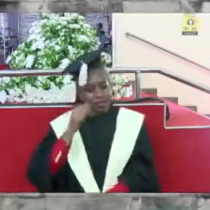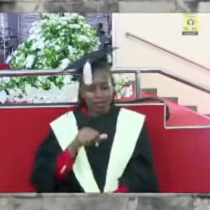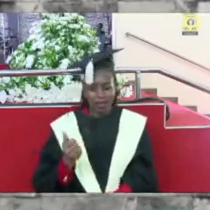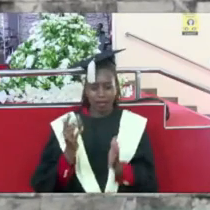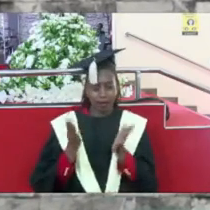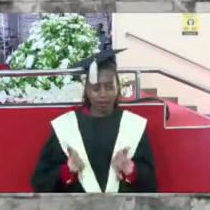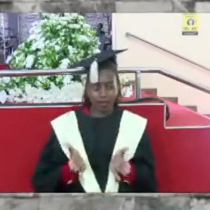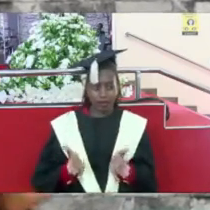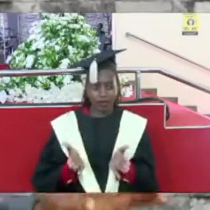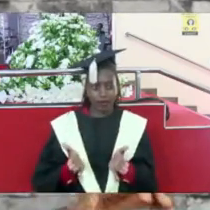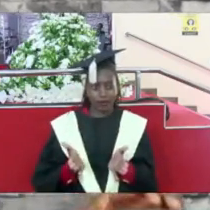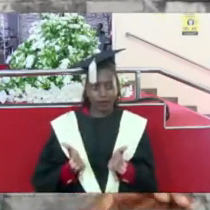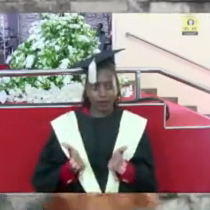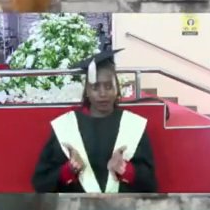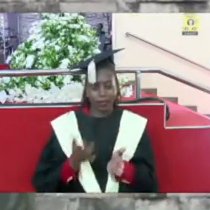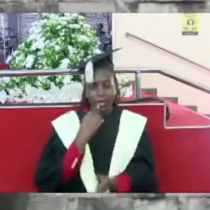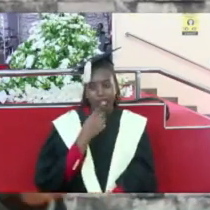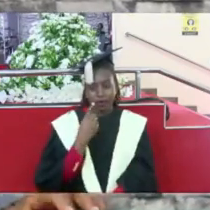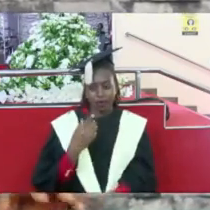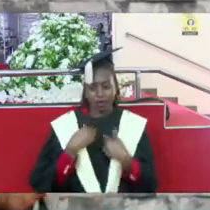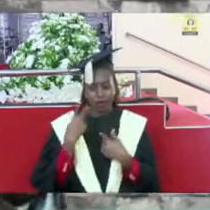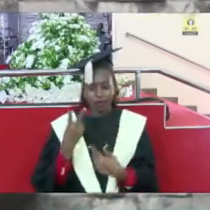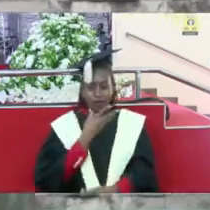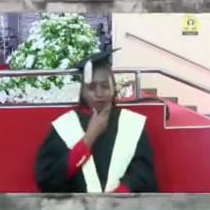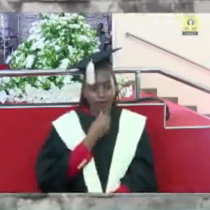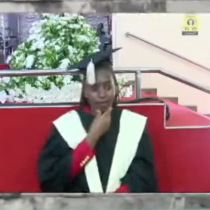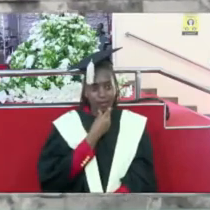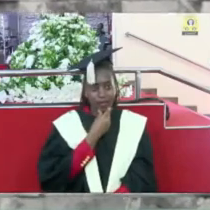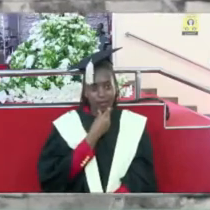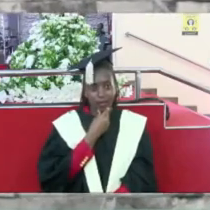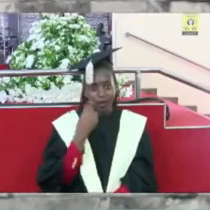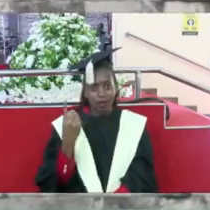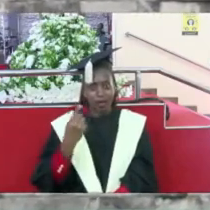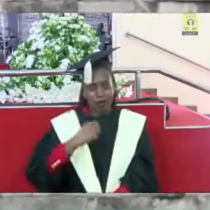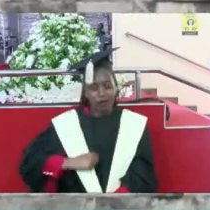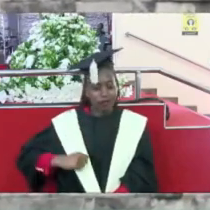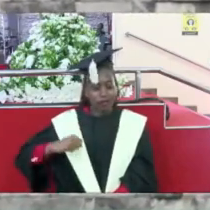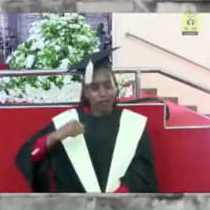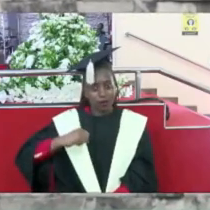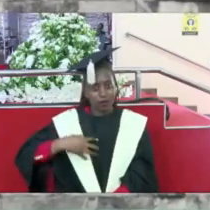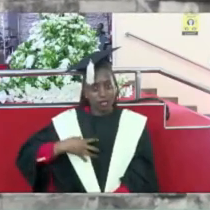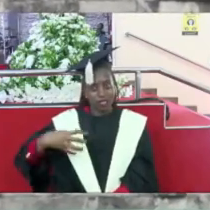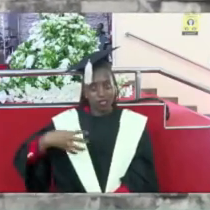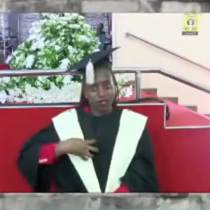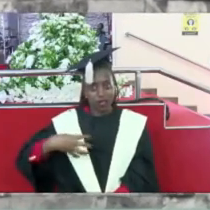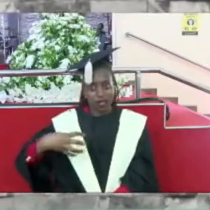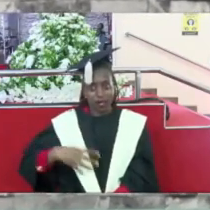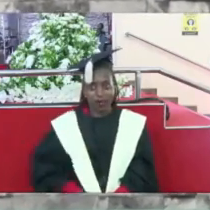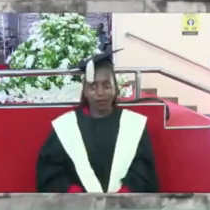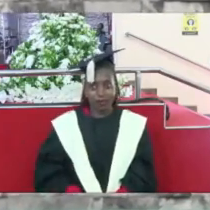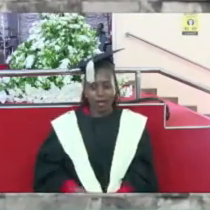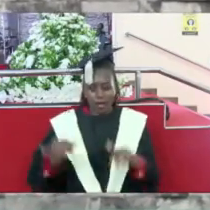jamaa mwingine. Akaambiwa kuna jamaa wawili. There are two men. Mmoja alikuwa tajiri. One was rich. Na alikuwa na ng'ombe